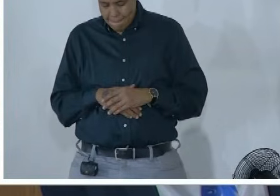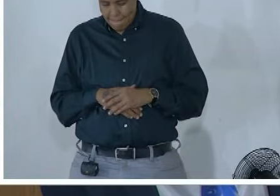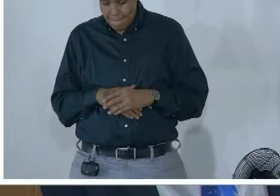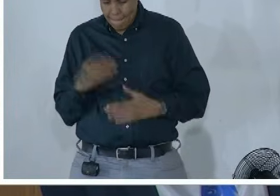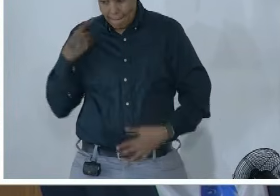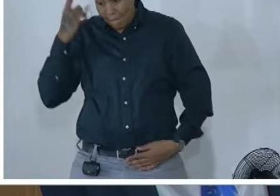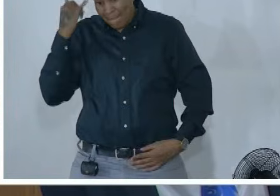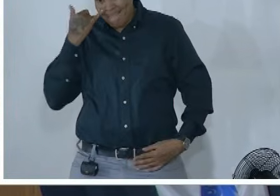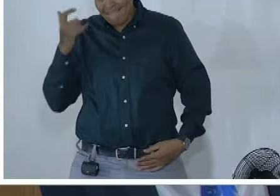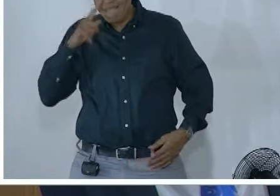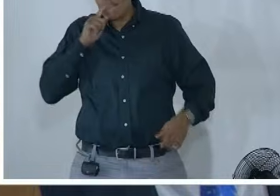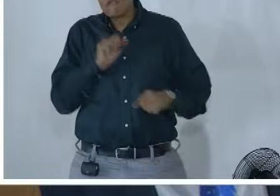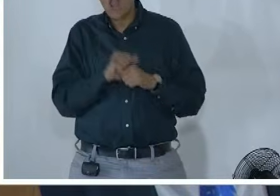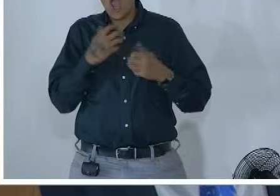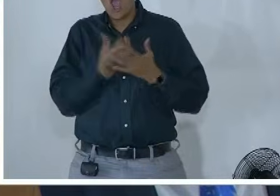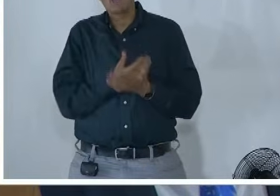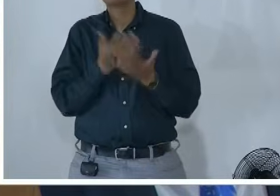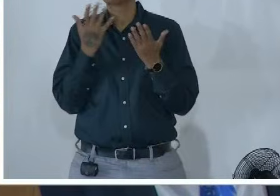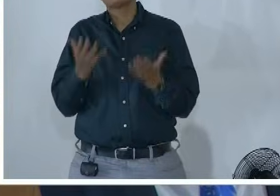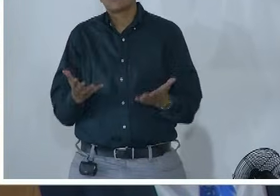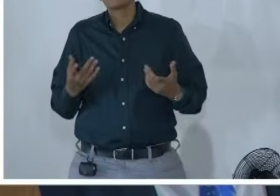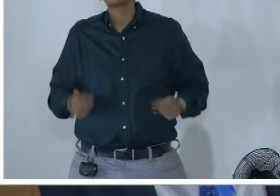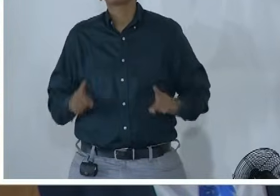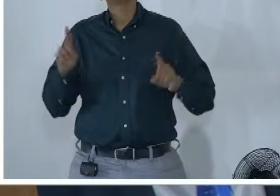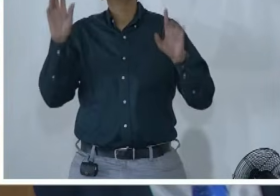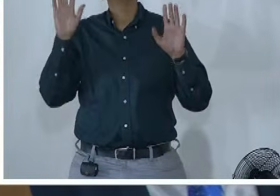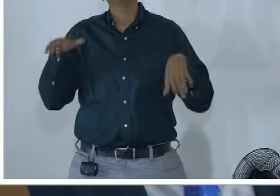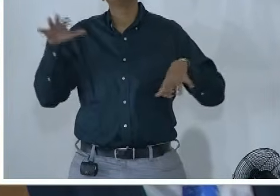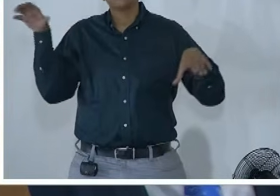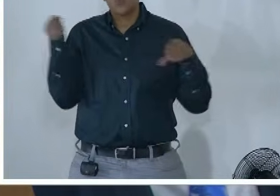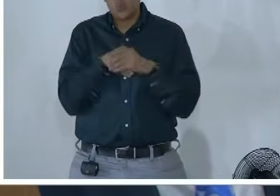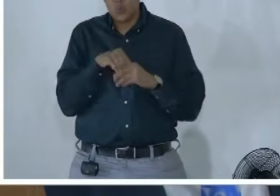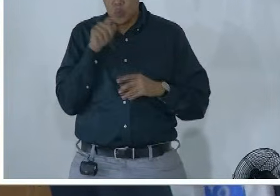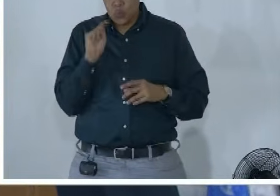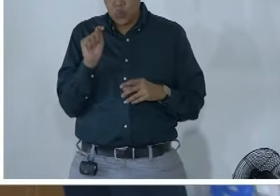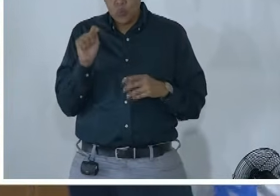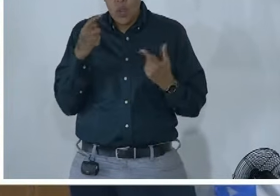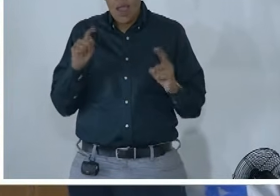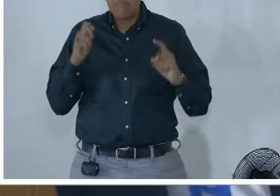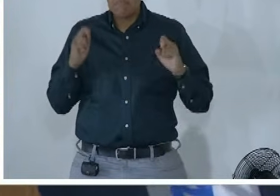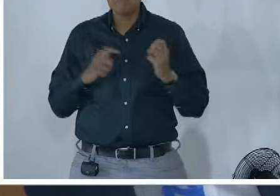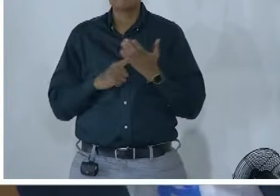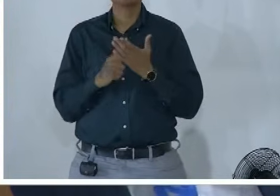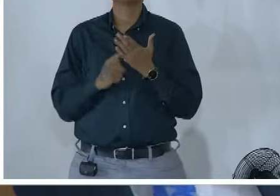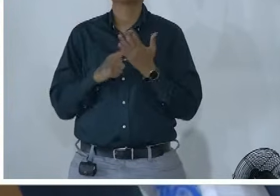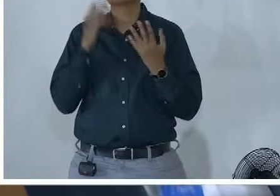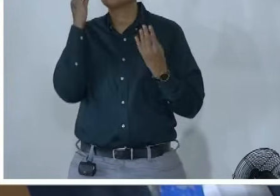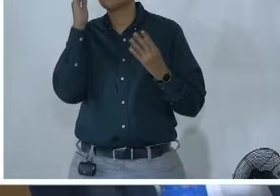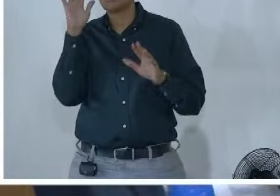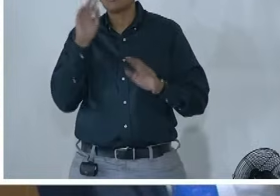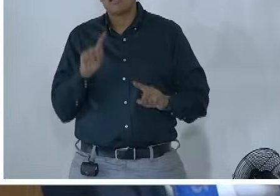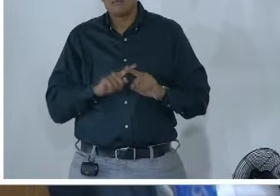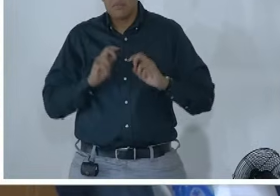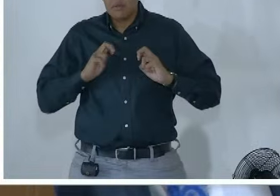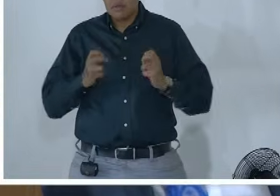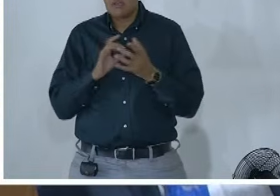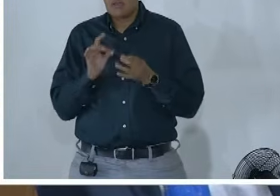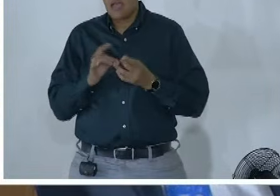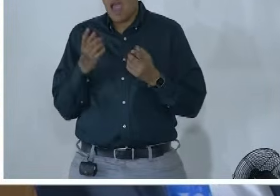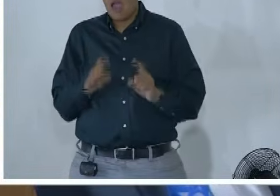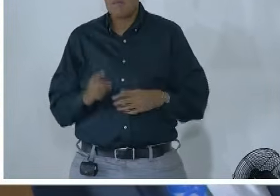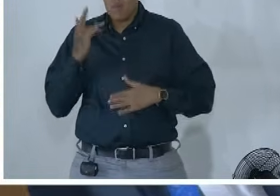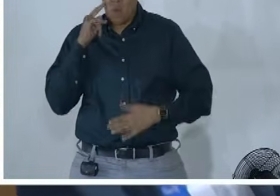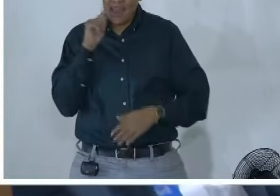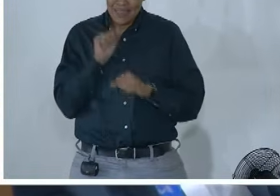wonder if there isn't an opportunity to include in that mediation, conciliation, and arbitration, because